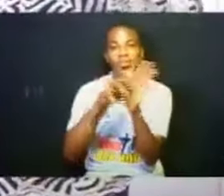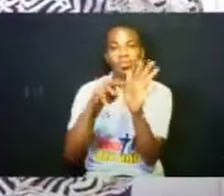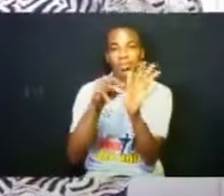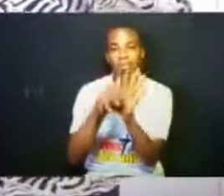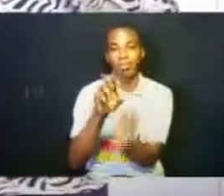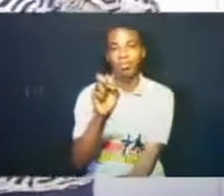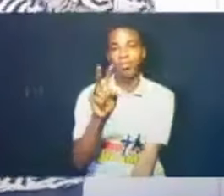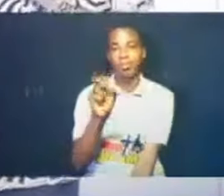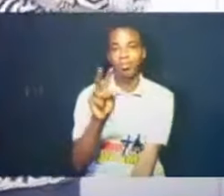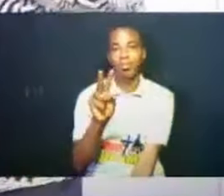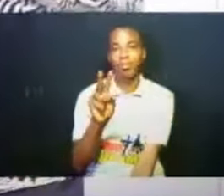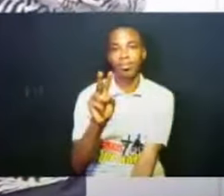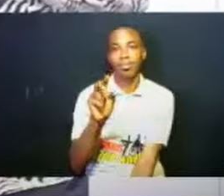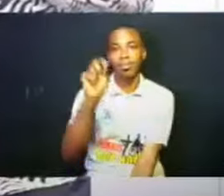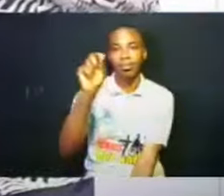chapter 12. From